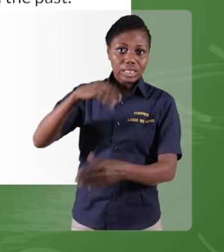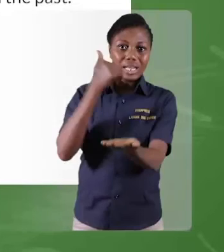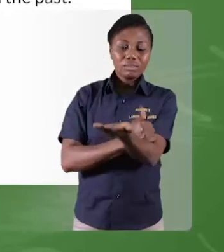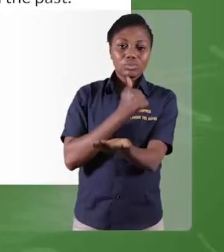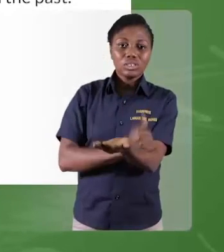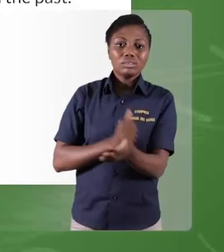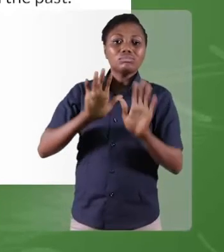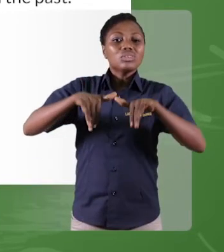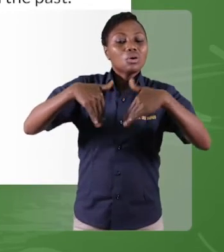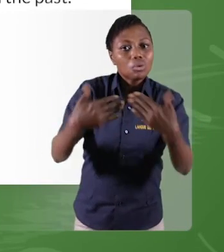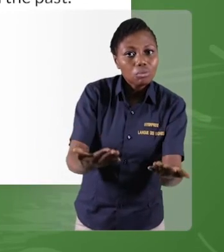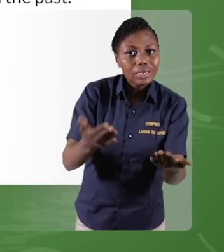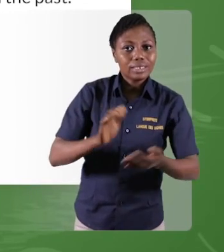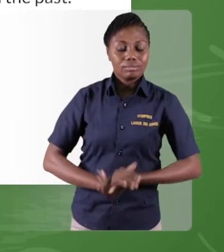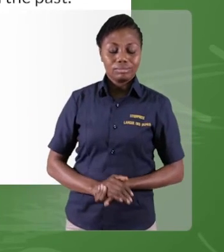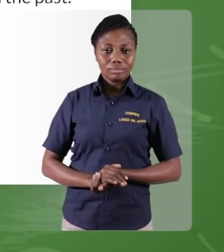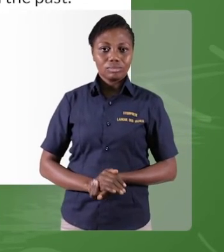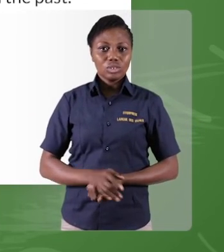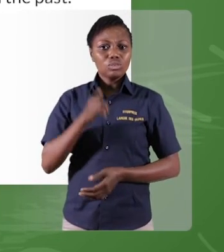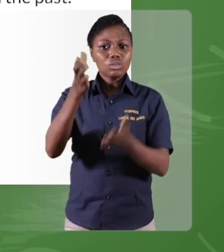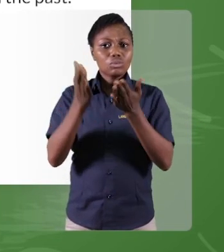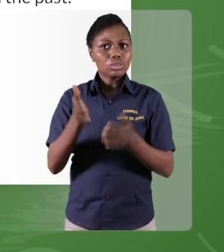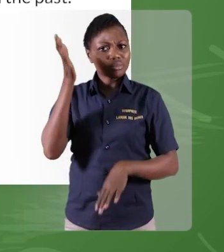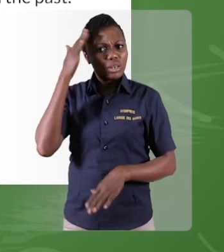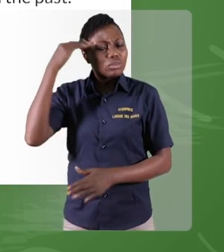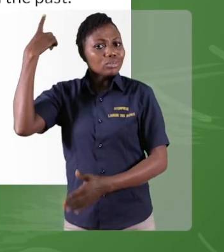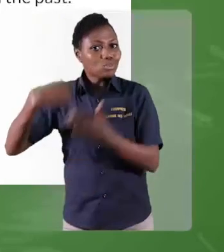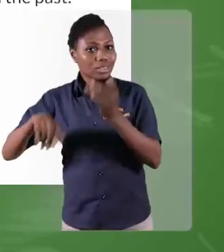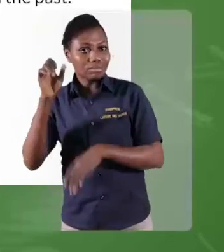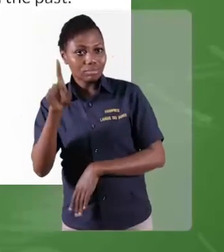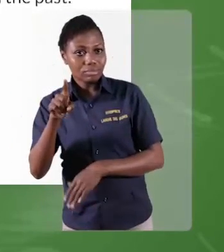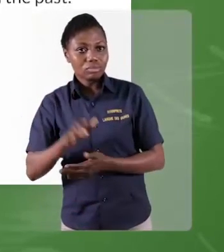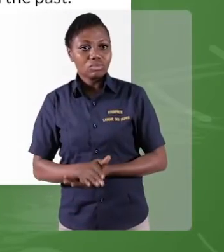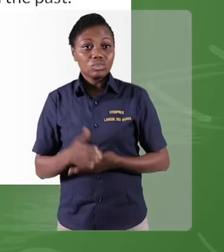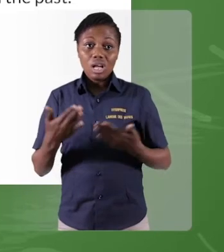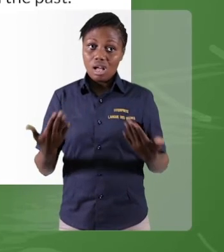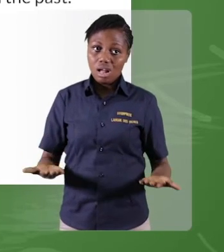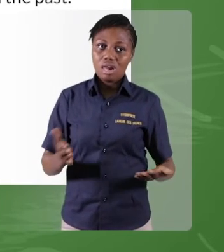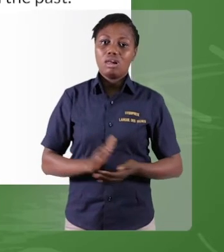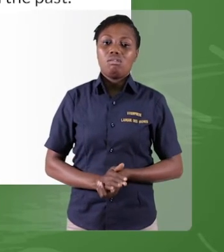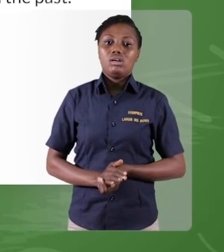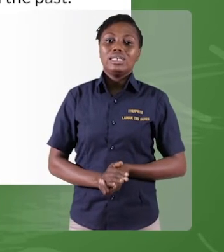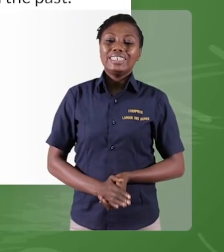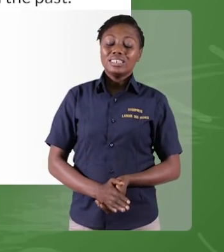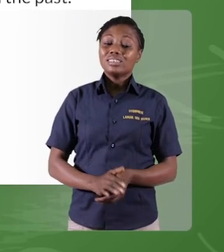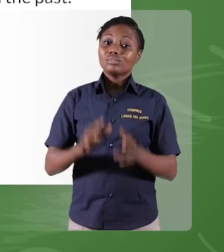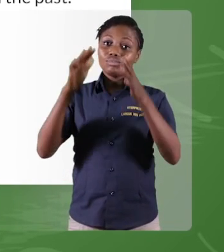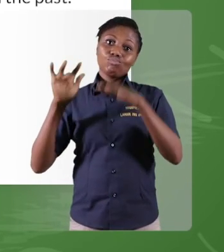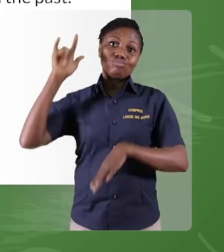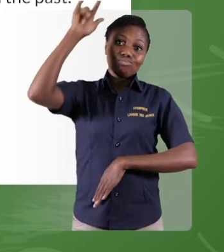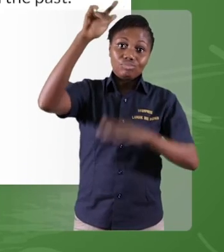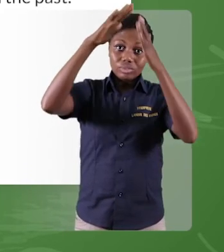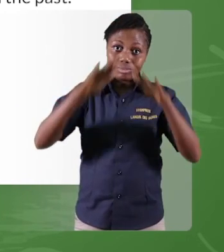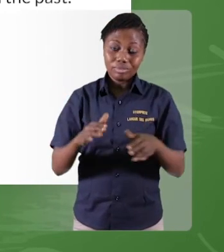you tell me more about your country's realities today? Sure. What do you want to know? Is your airport still small?